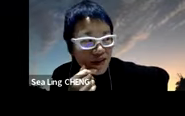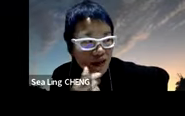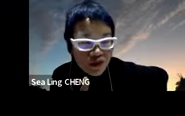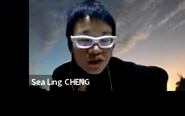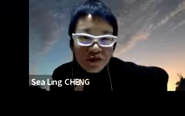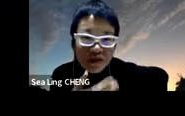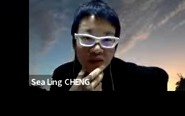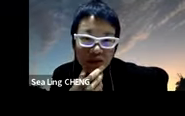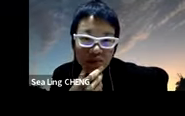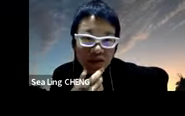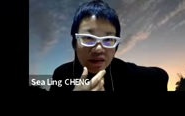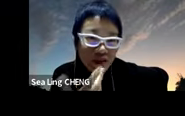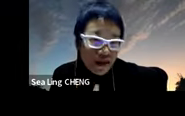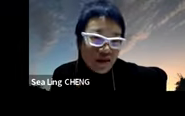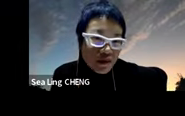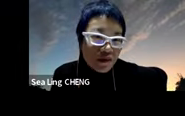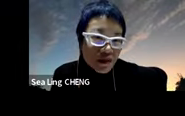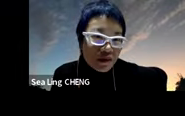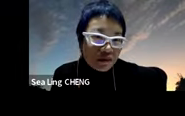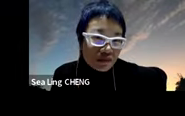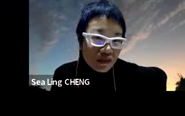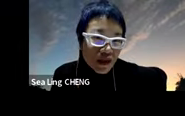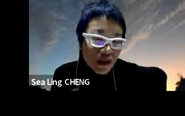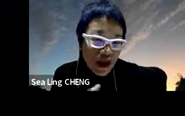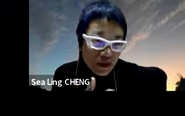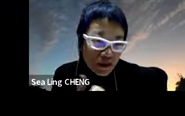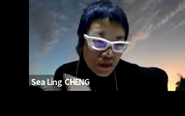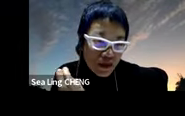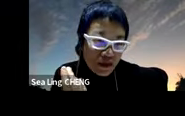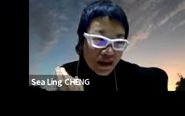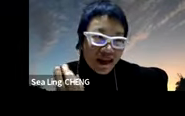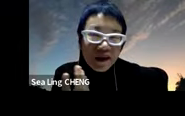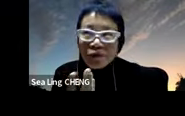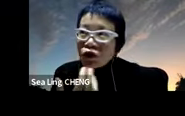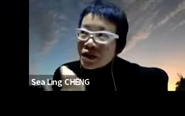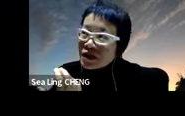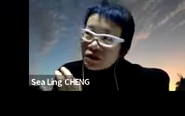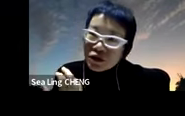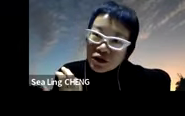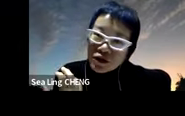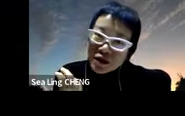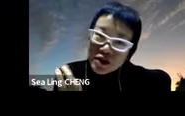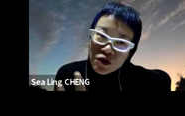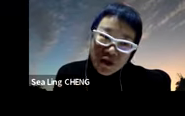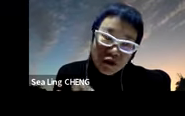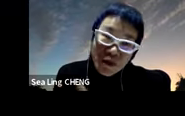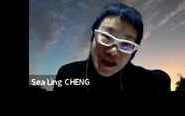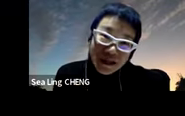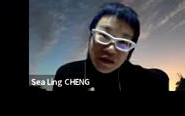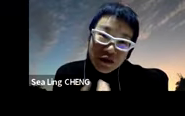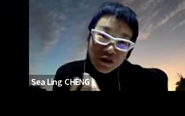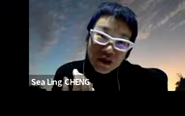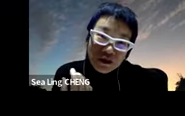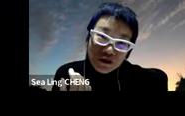And my ethnography was about their relationships and how the women use discourse of